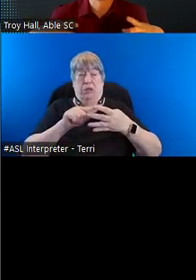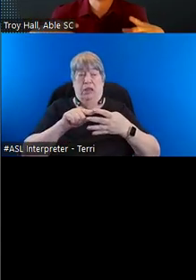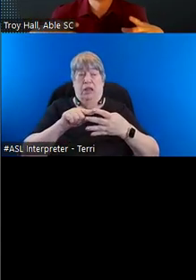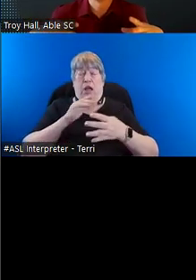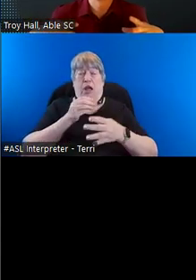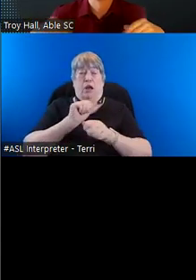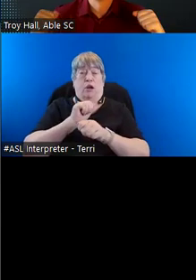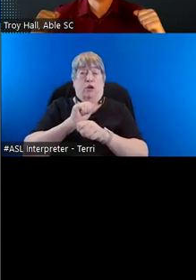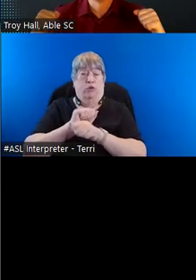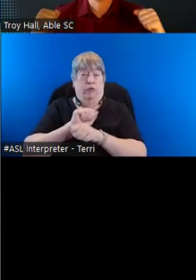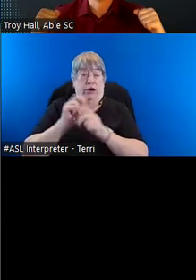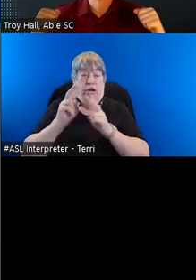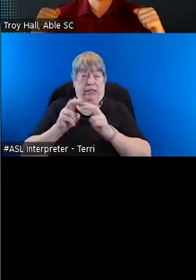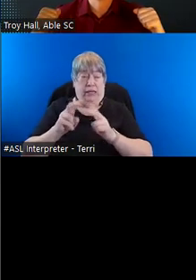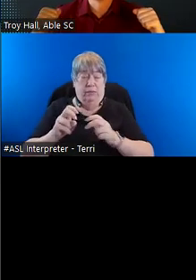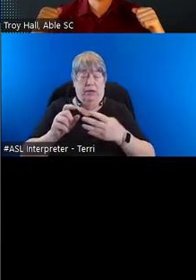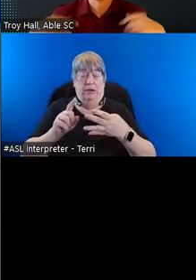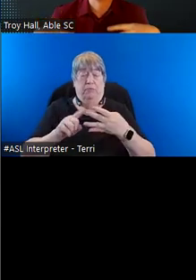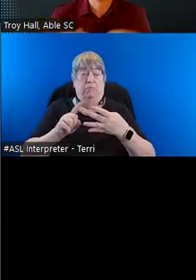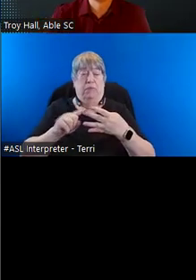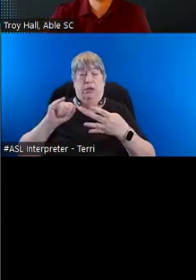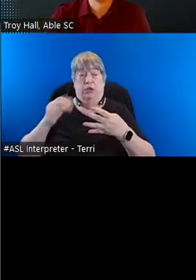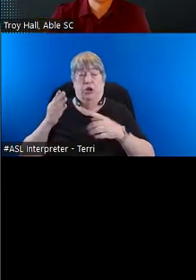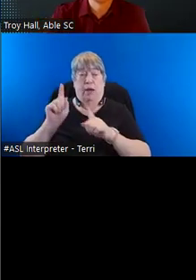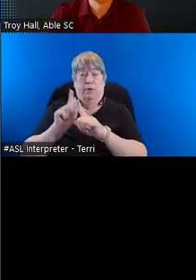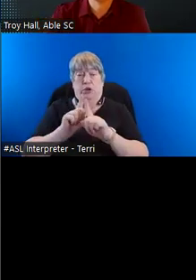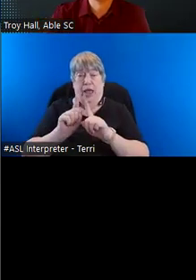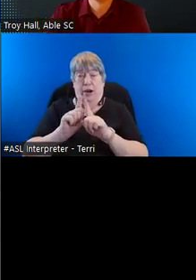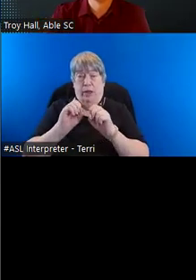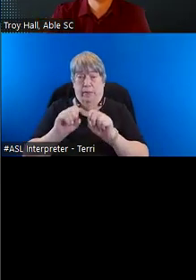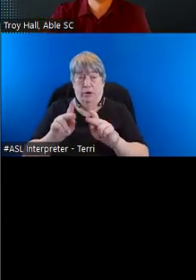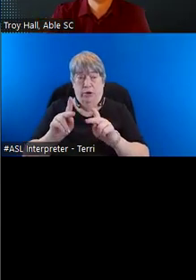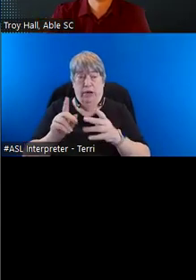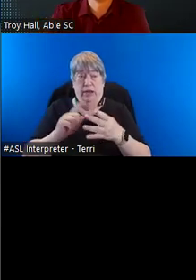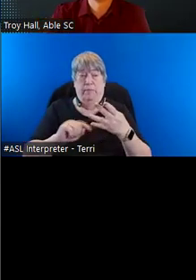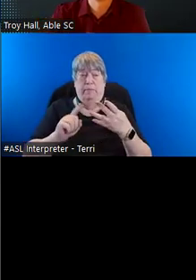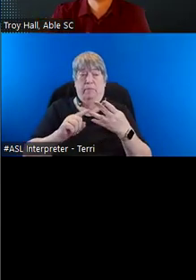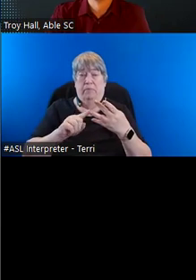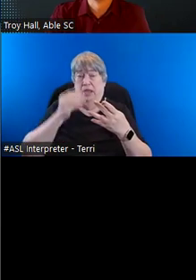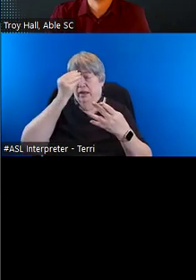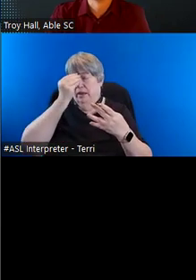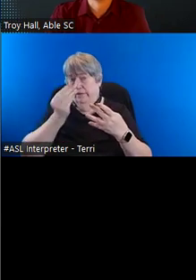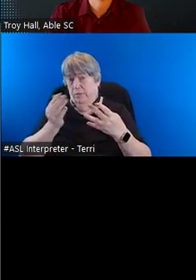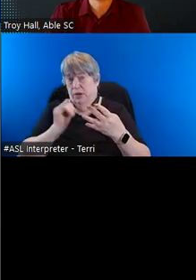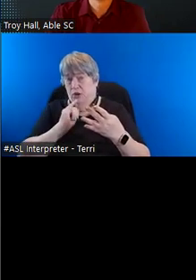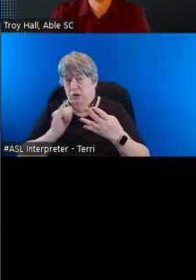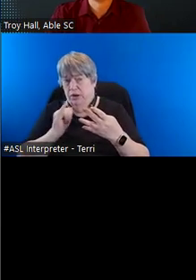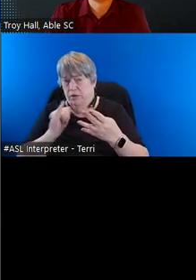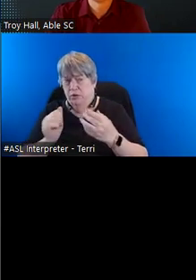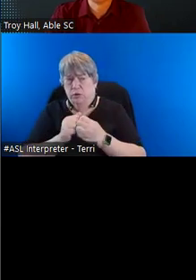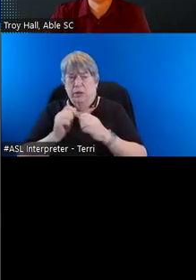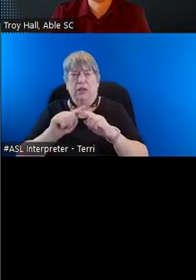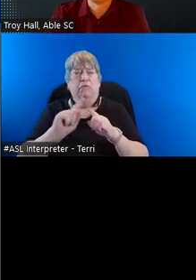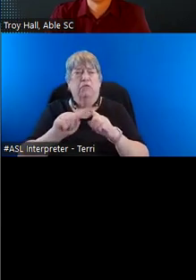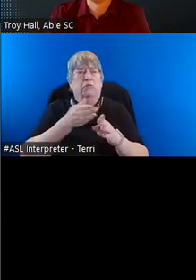shadowing opportunities. This can look like informational interviews with different professionals. And this can just be